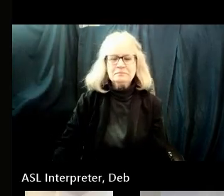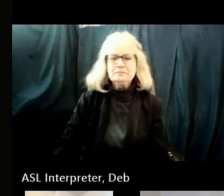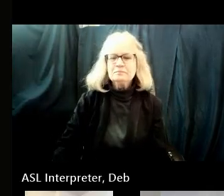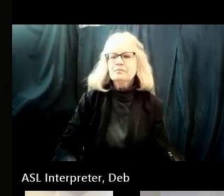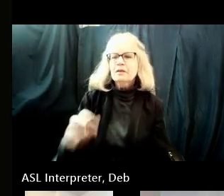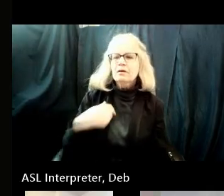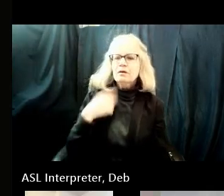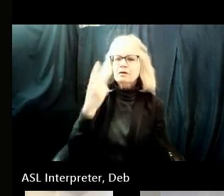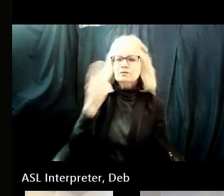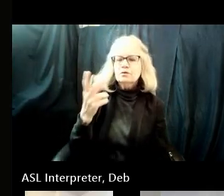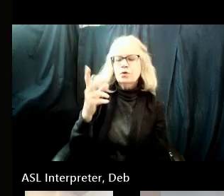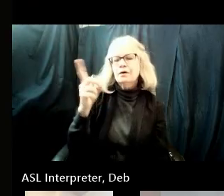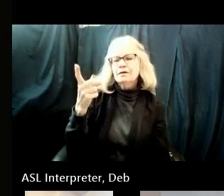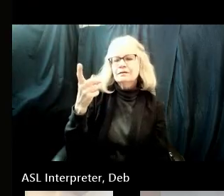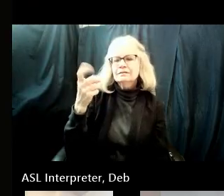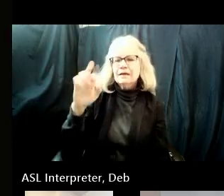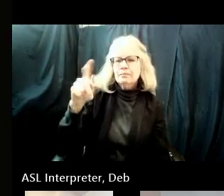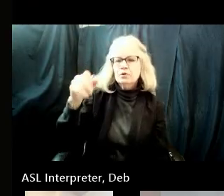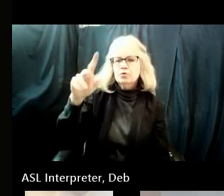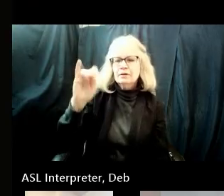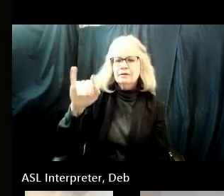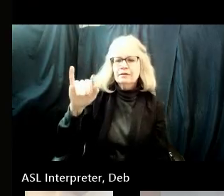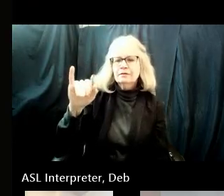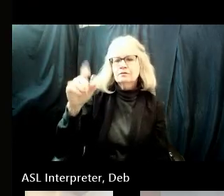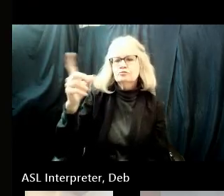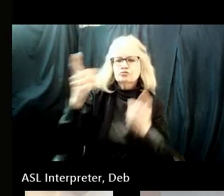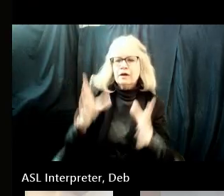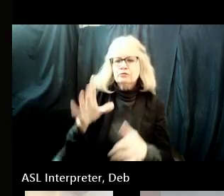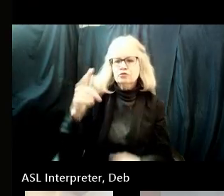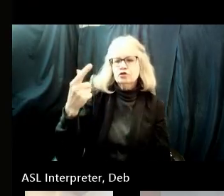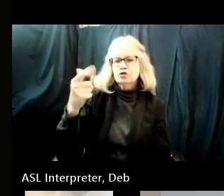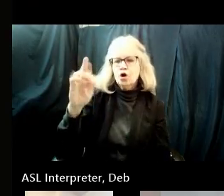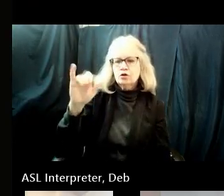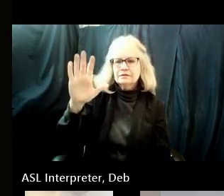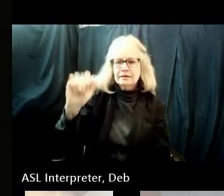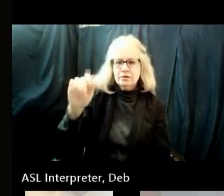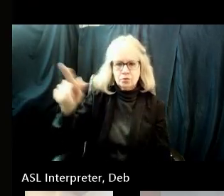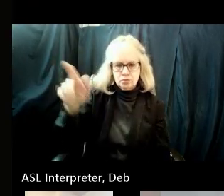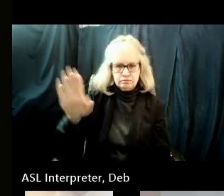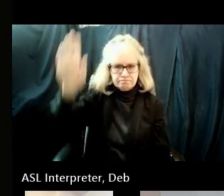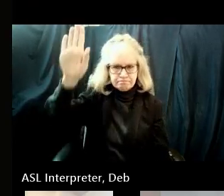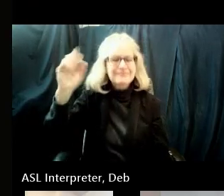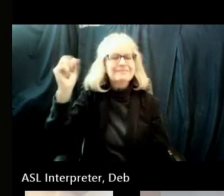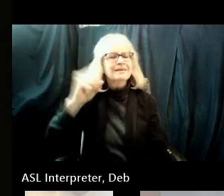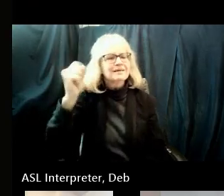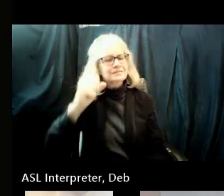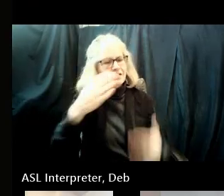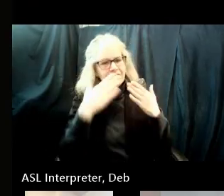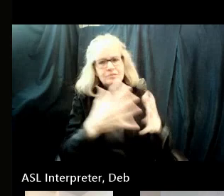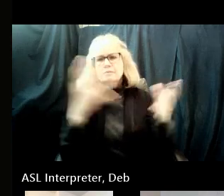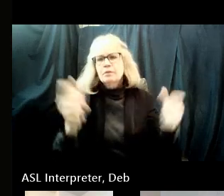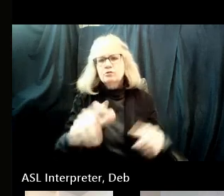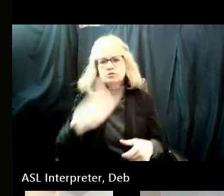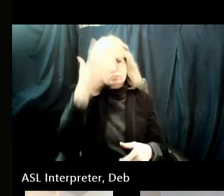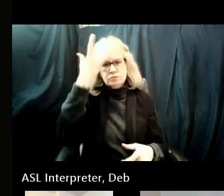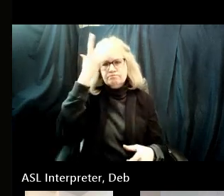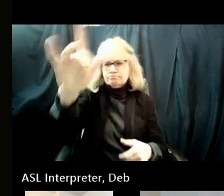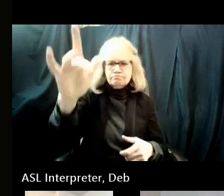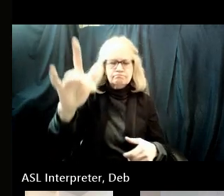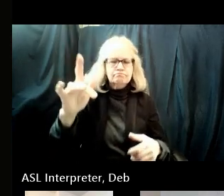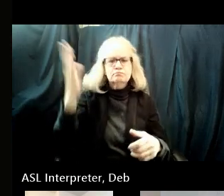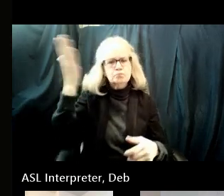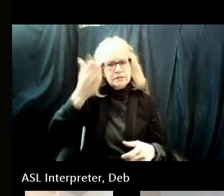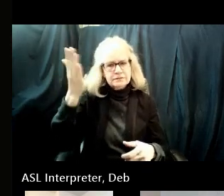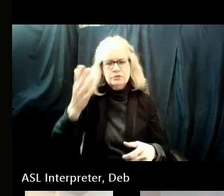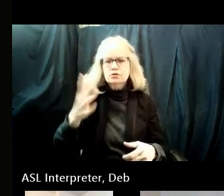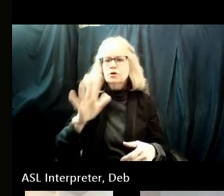see Deputy Director Garcia, your hand raised. Yes, and thank you so much for this brilliant presentation.